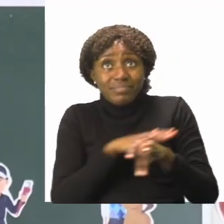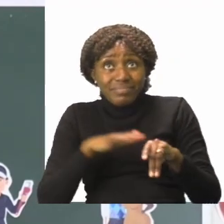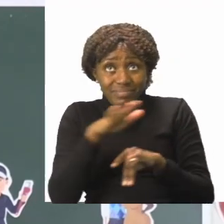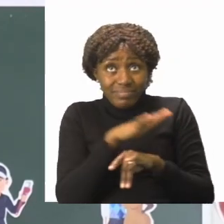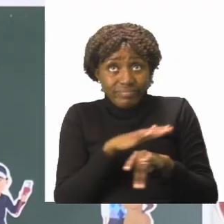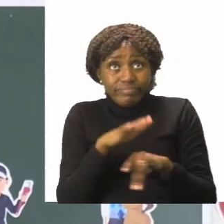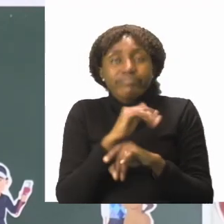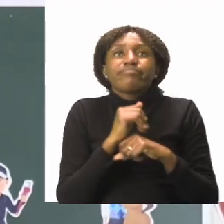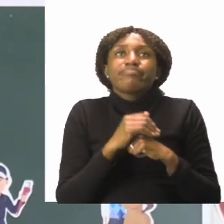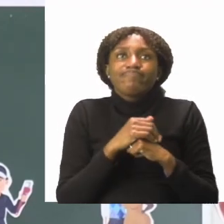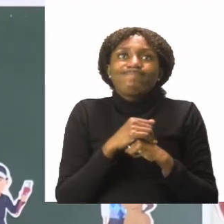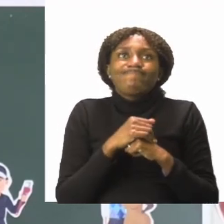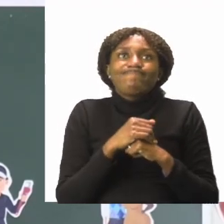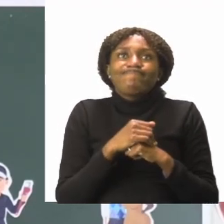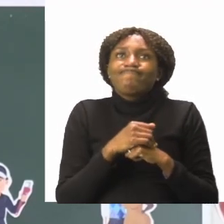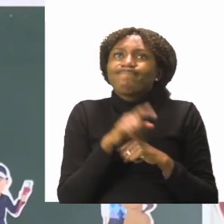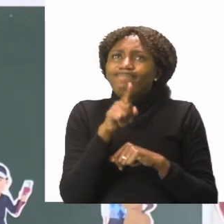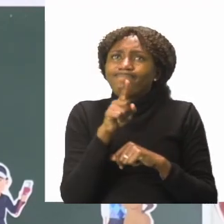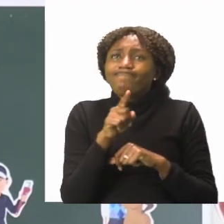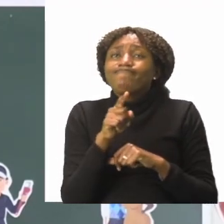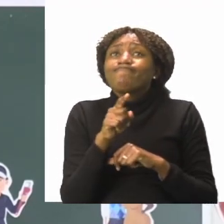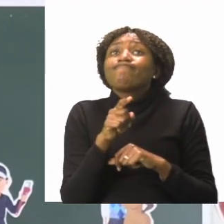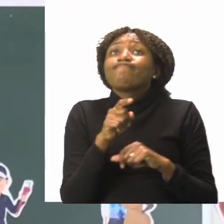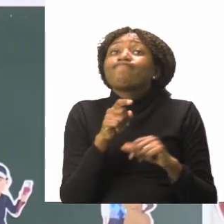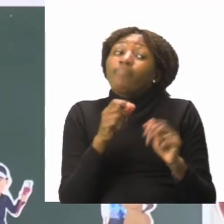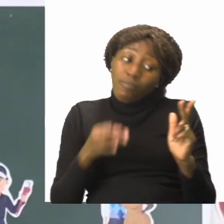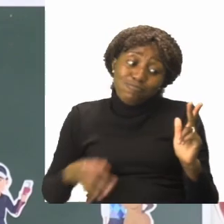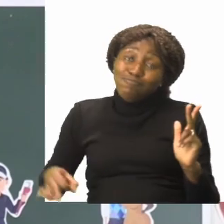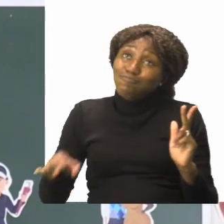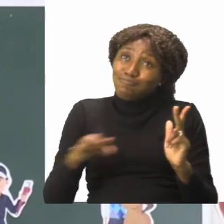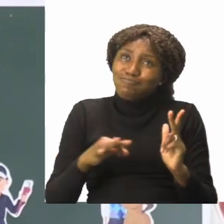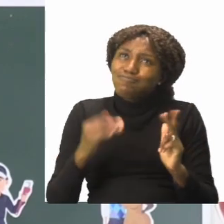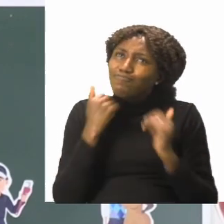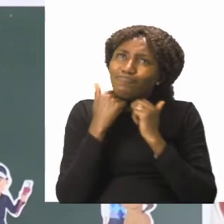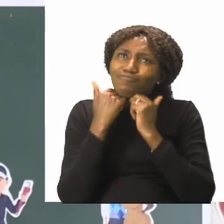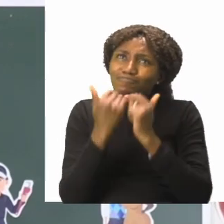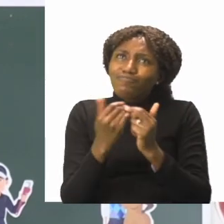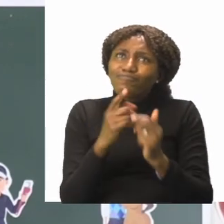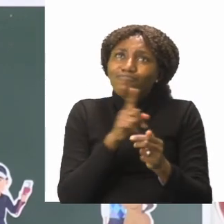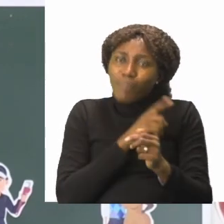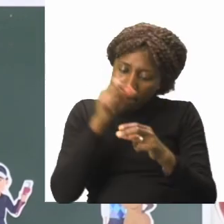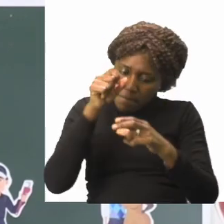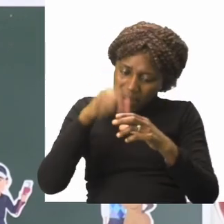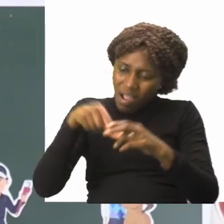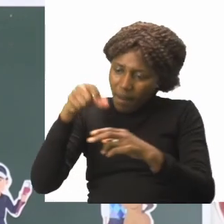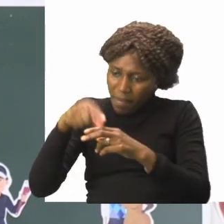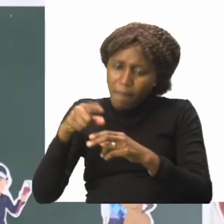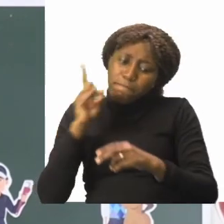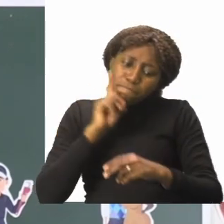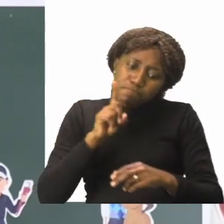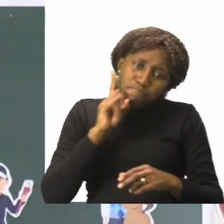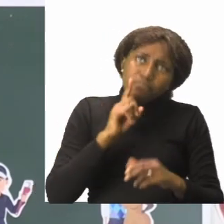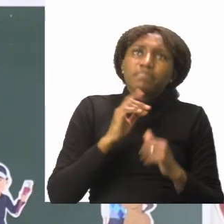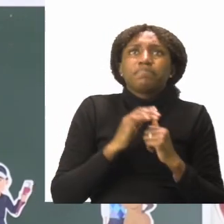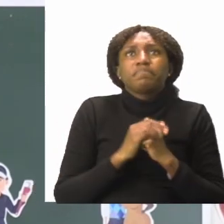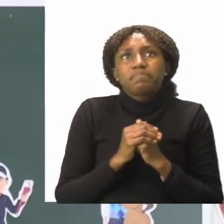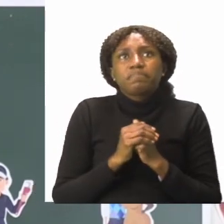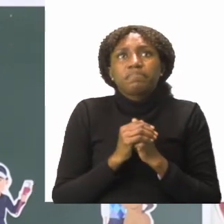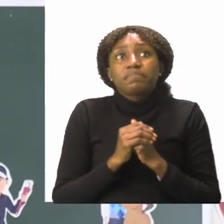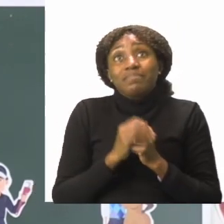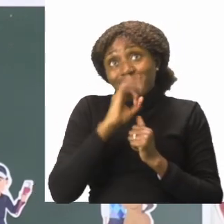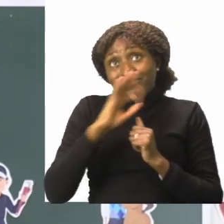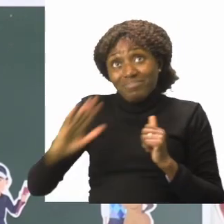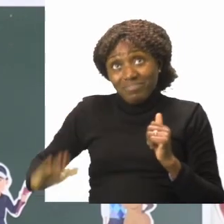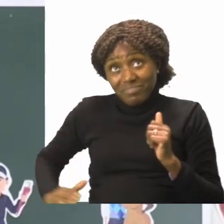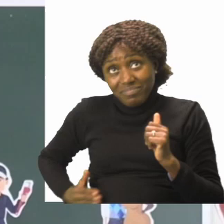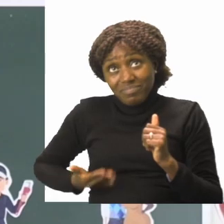also important because that's where all our foods start from. So if you want to become a farmer one